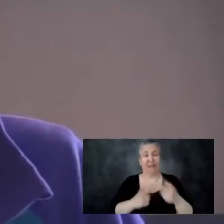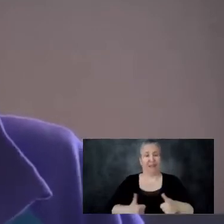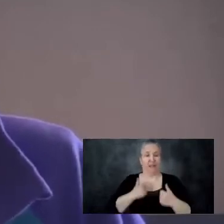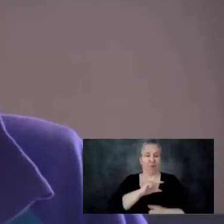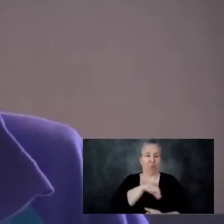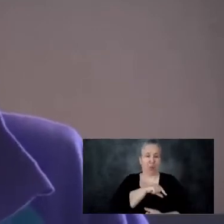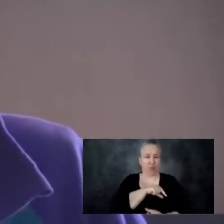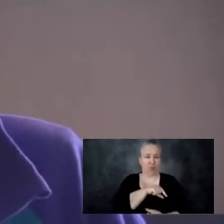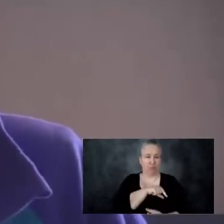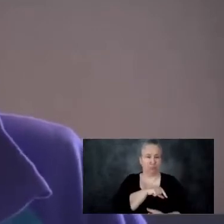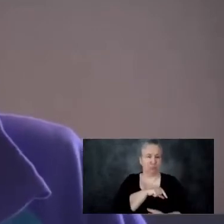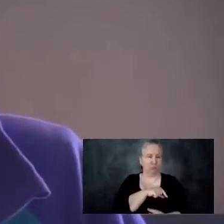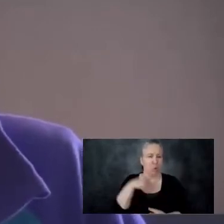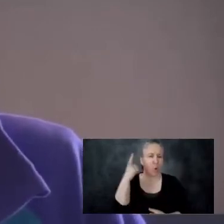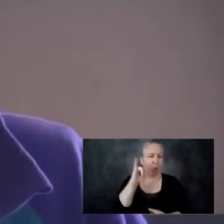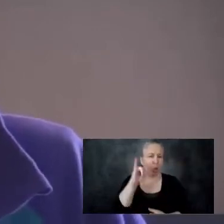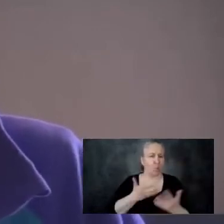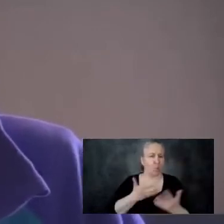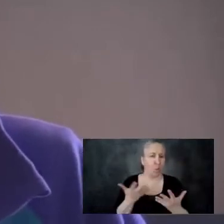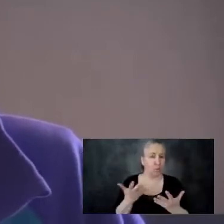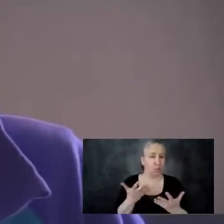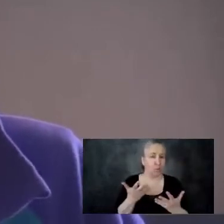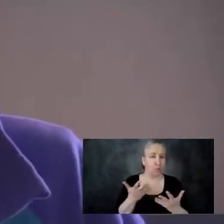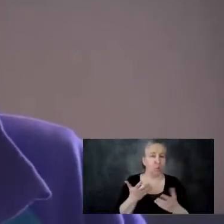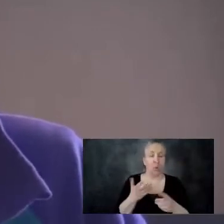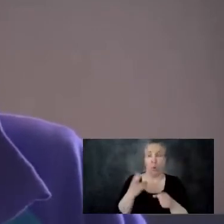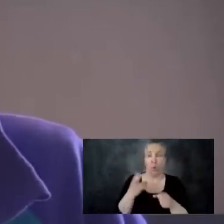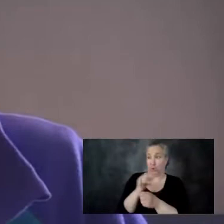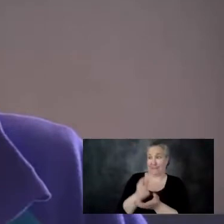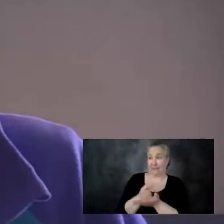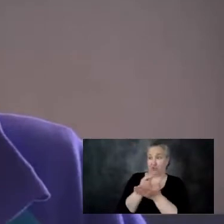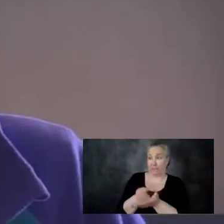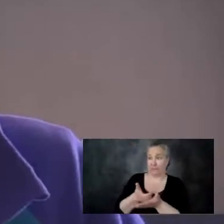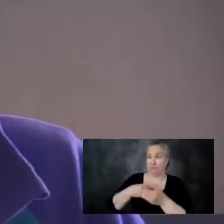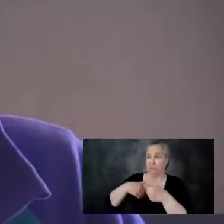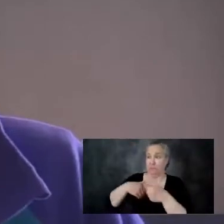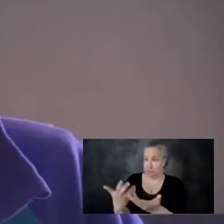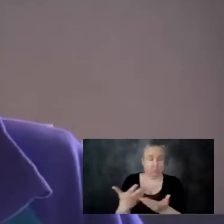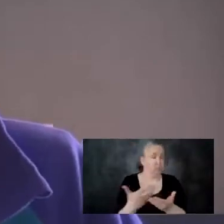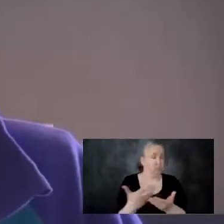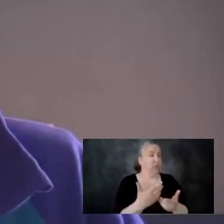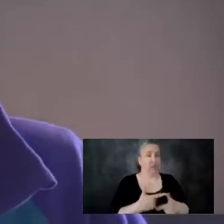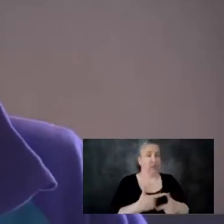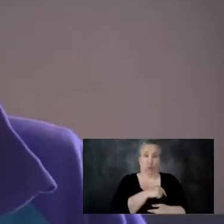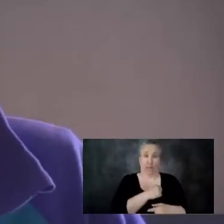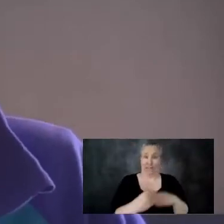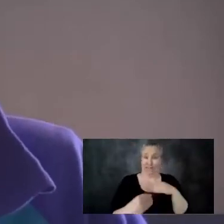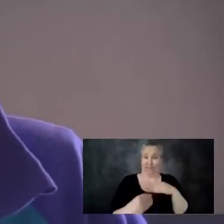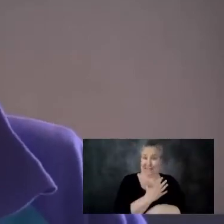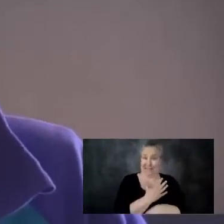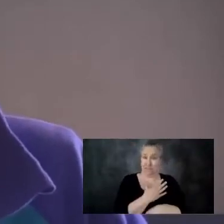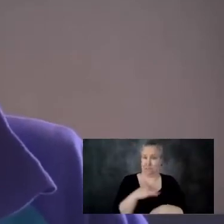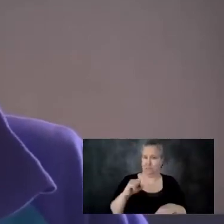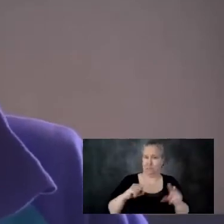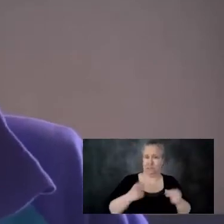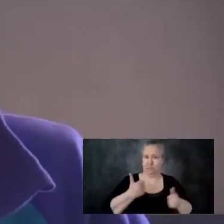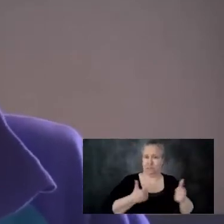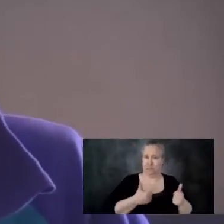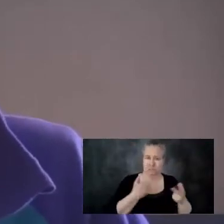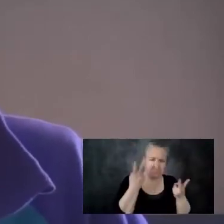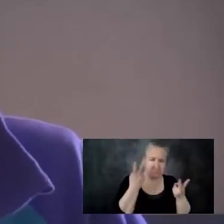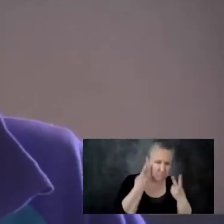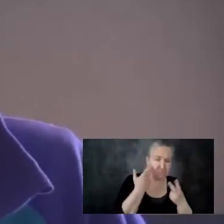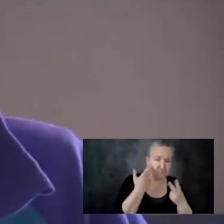of our patient impacted because of the treatments that we have available for them? Extremely important in